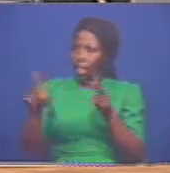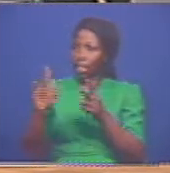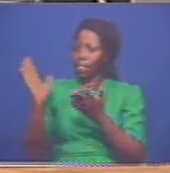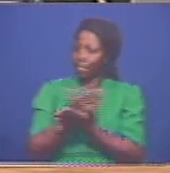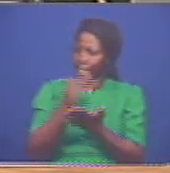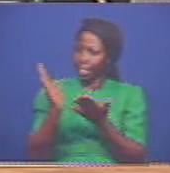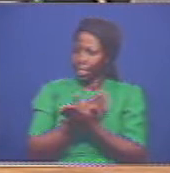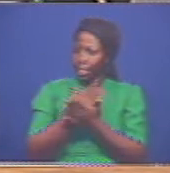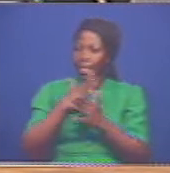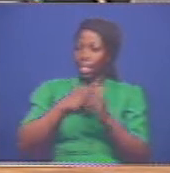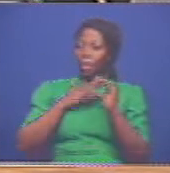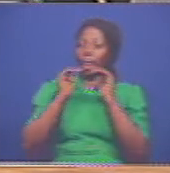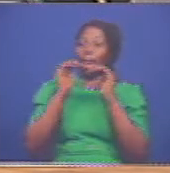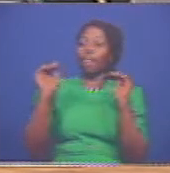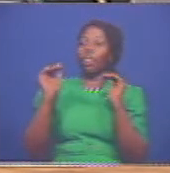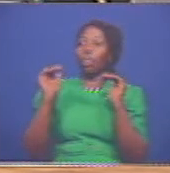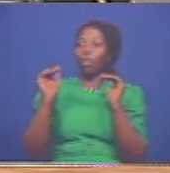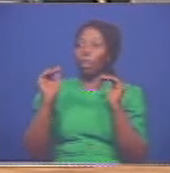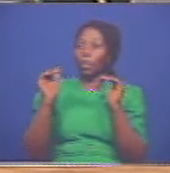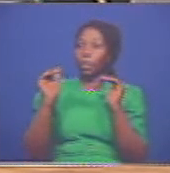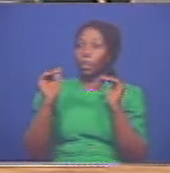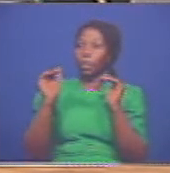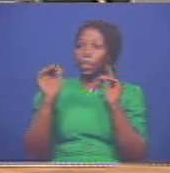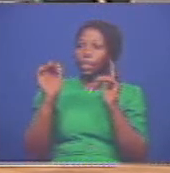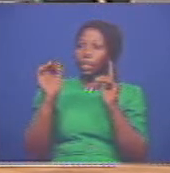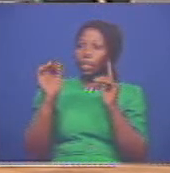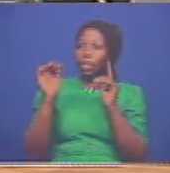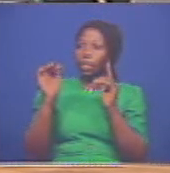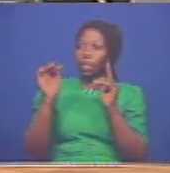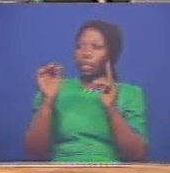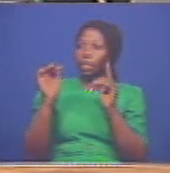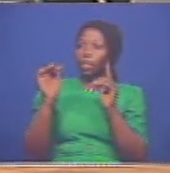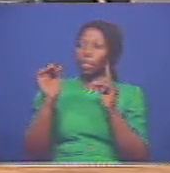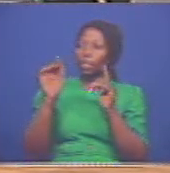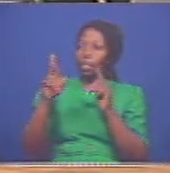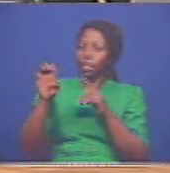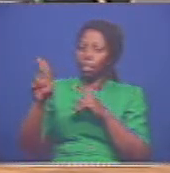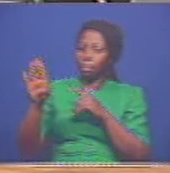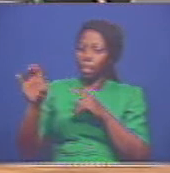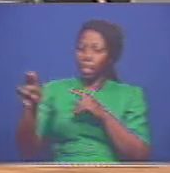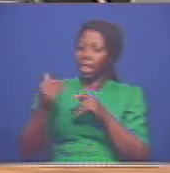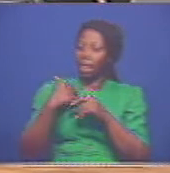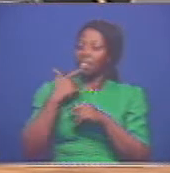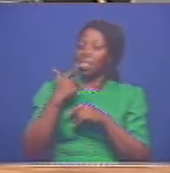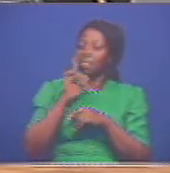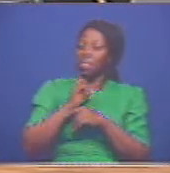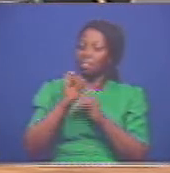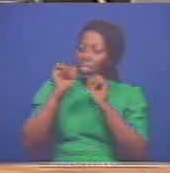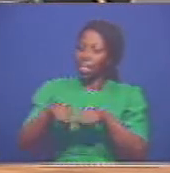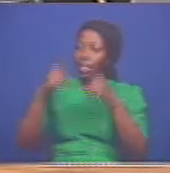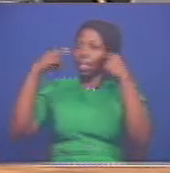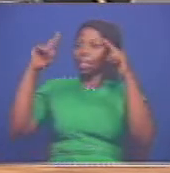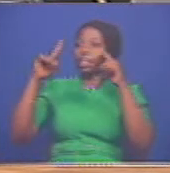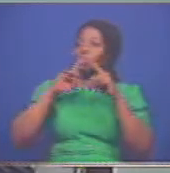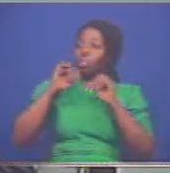our level, as Erida have said it, Reuben have said it, we are going to make it. Good. So it is